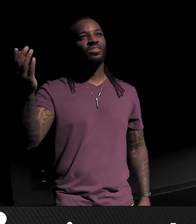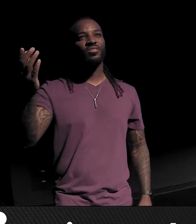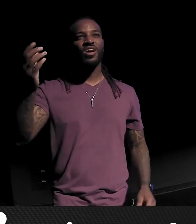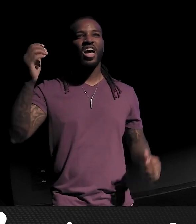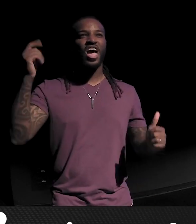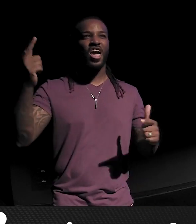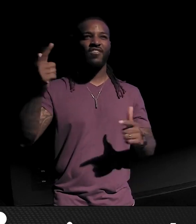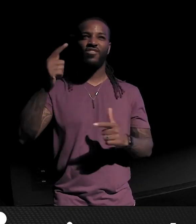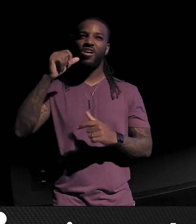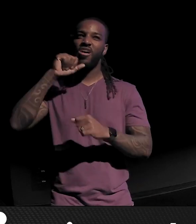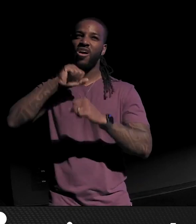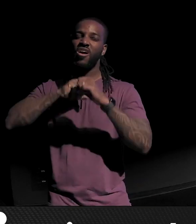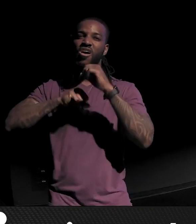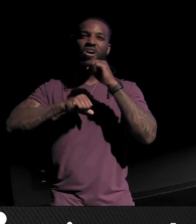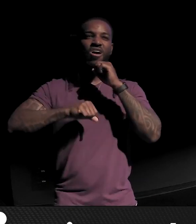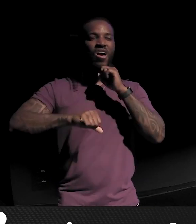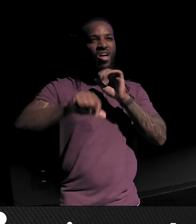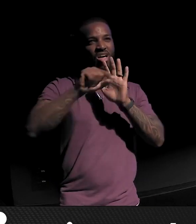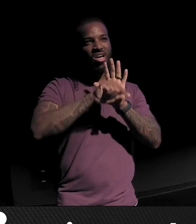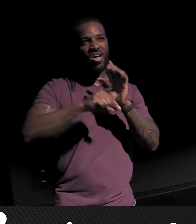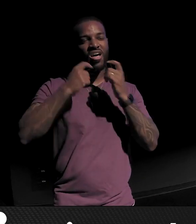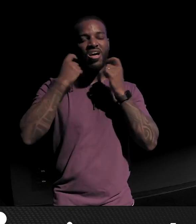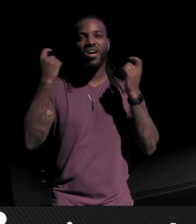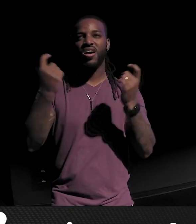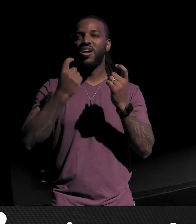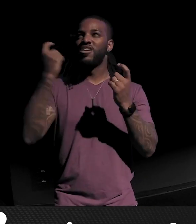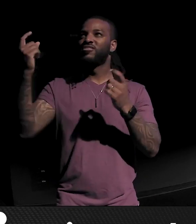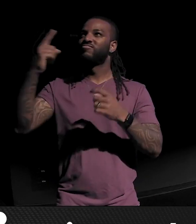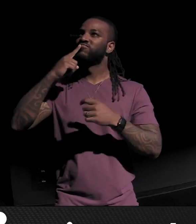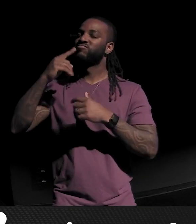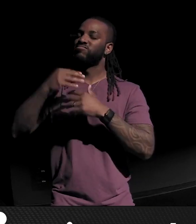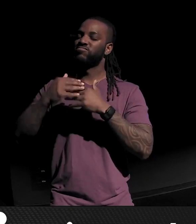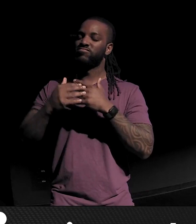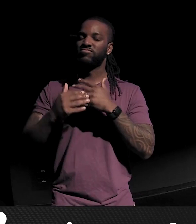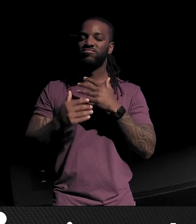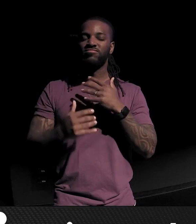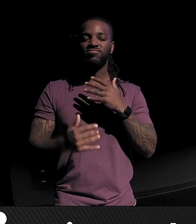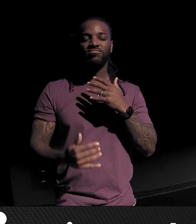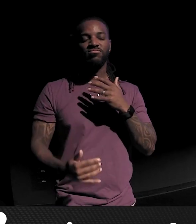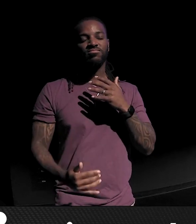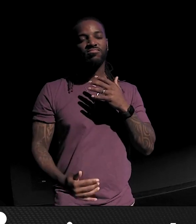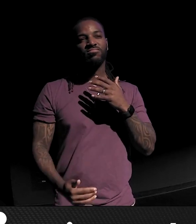For every curse his blood atoned.